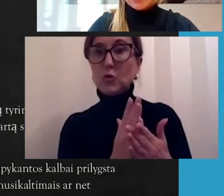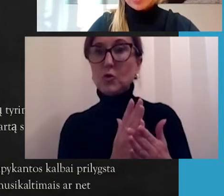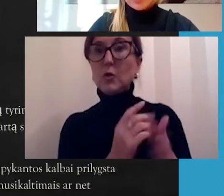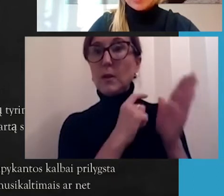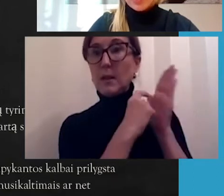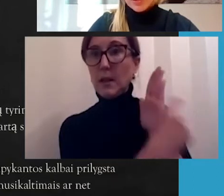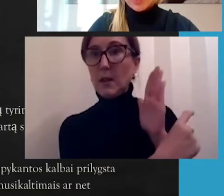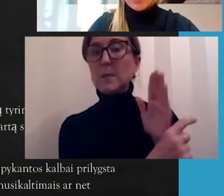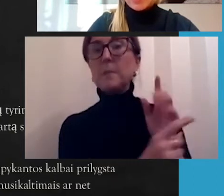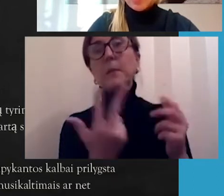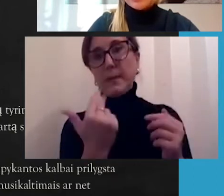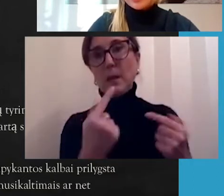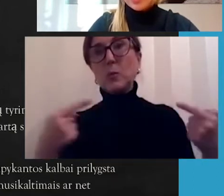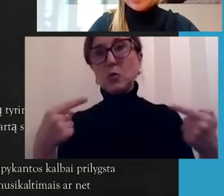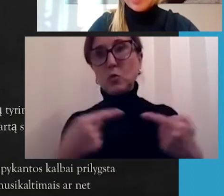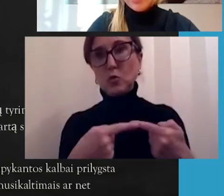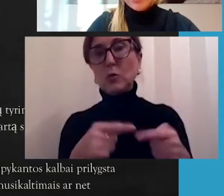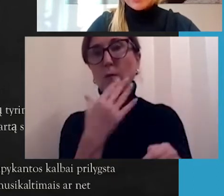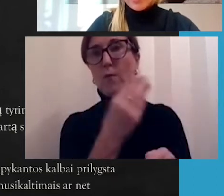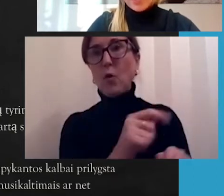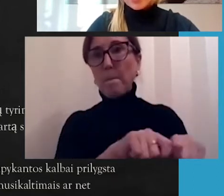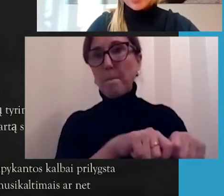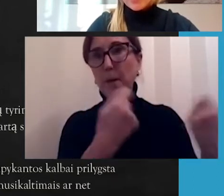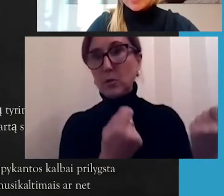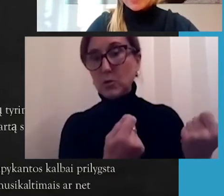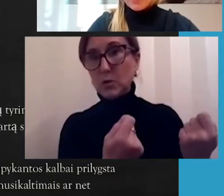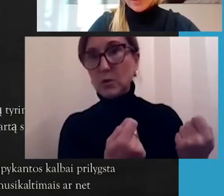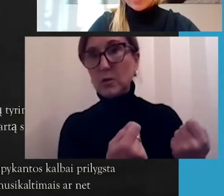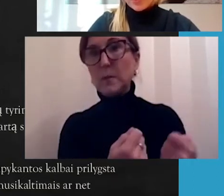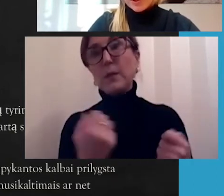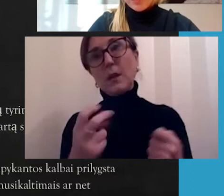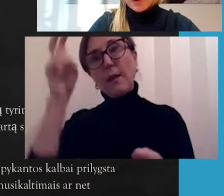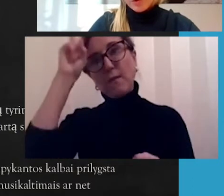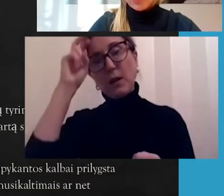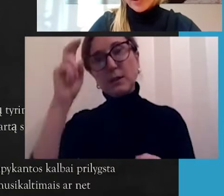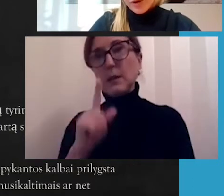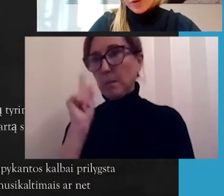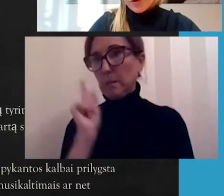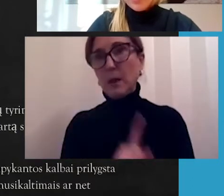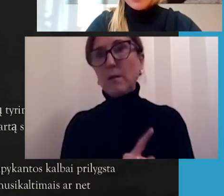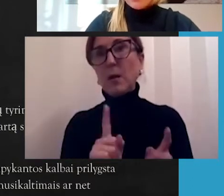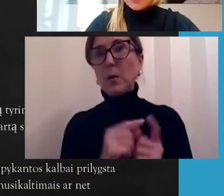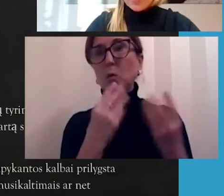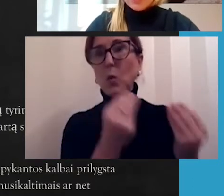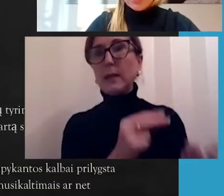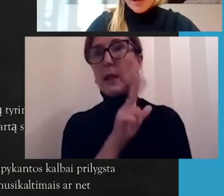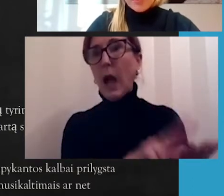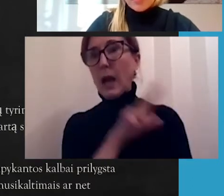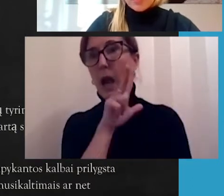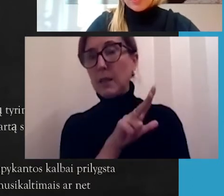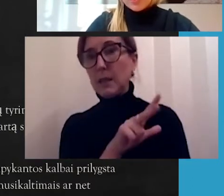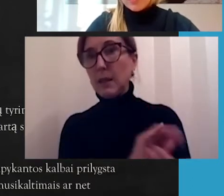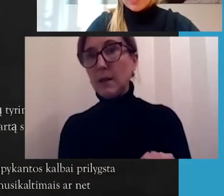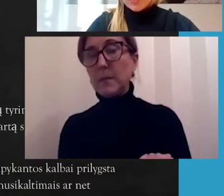vulnerable victims are considered to be more vulnerable, and this means that the